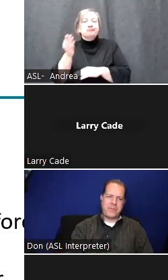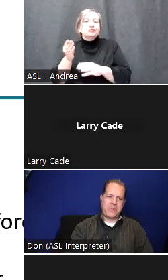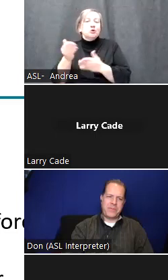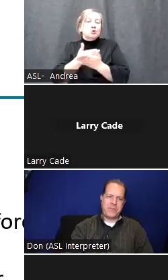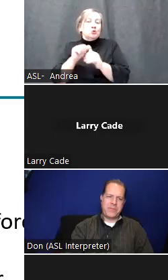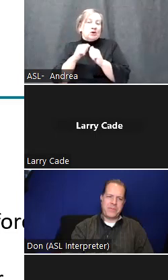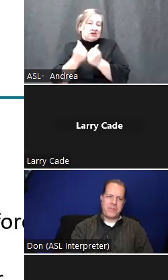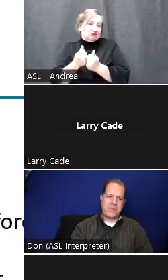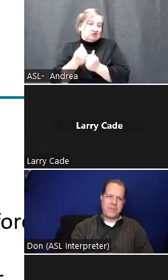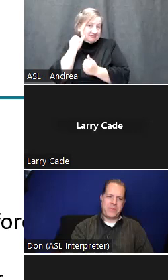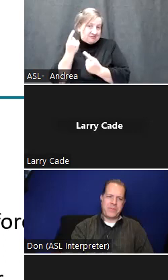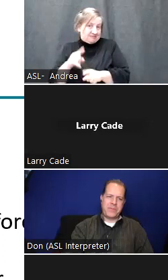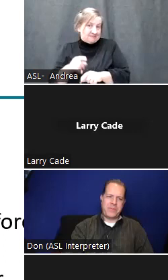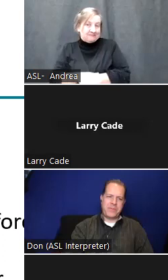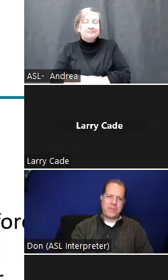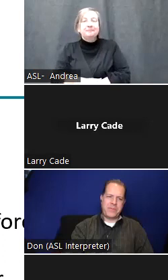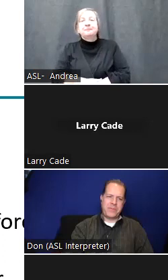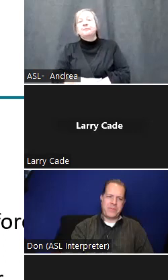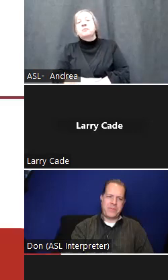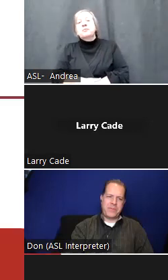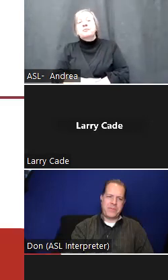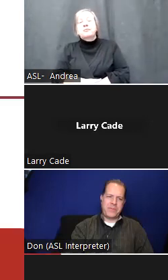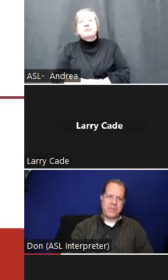agency in that situation.